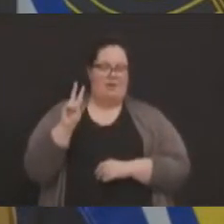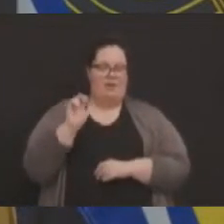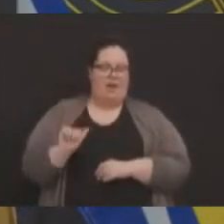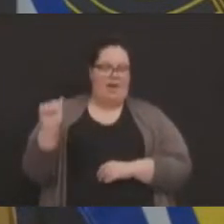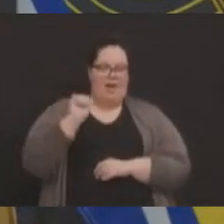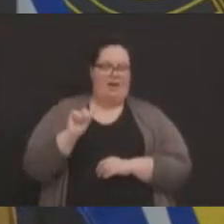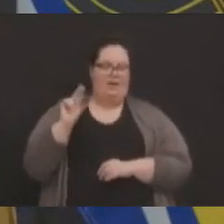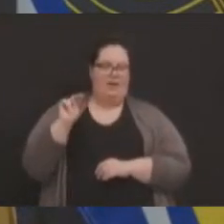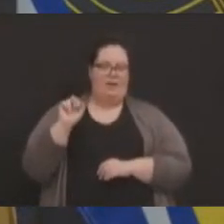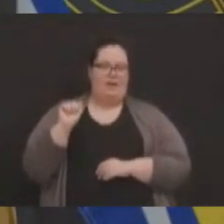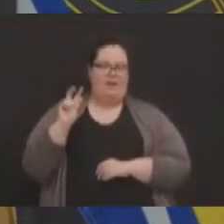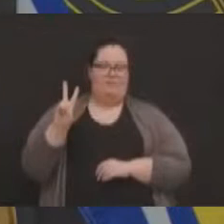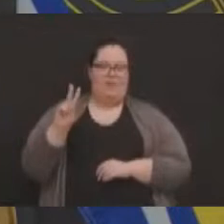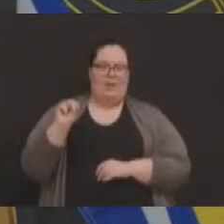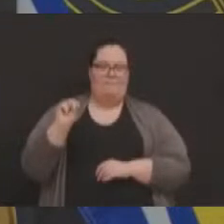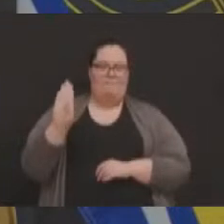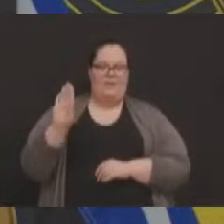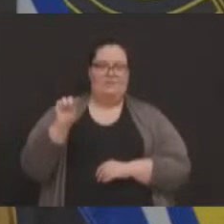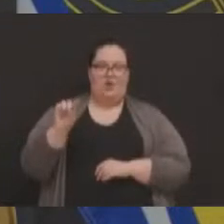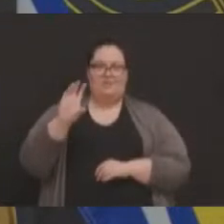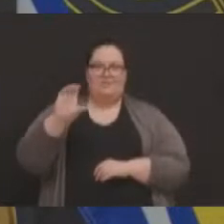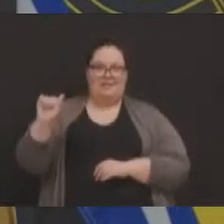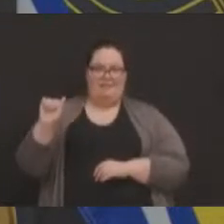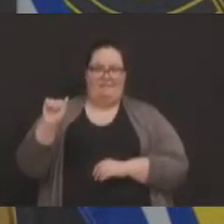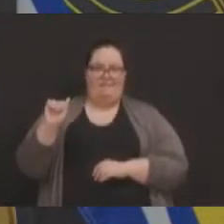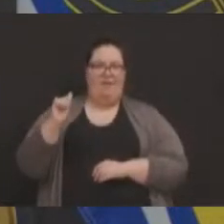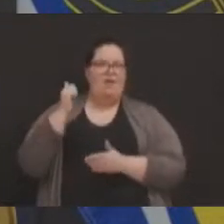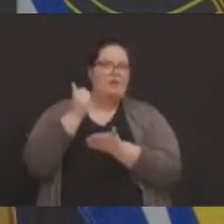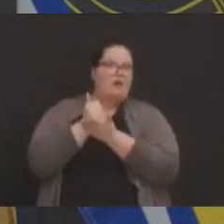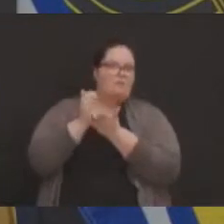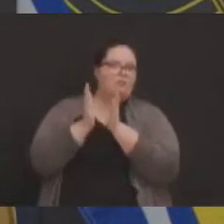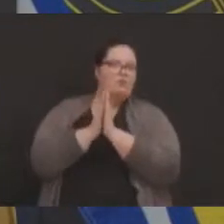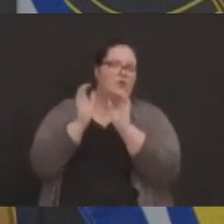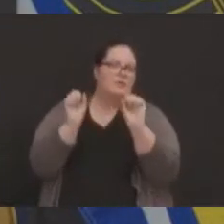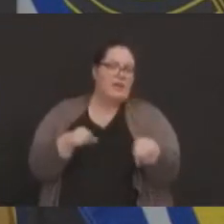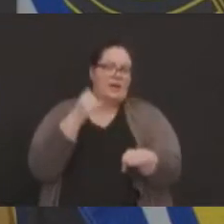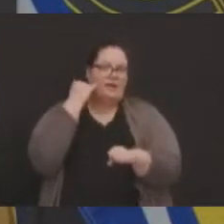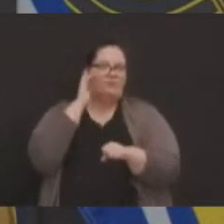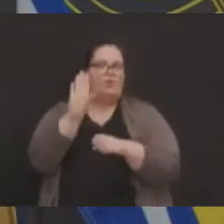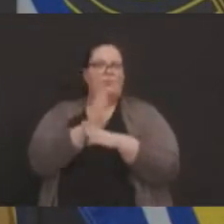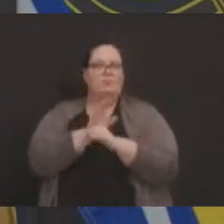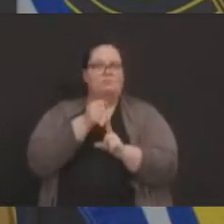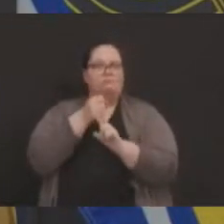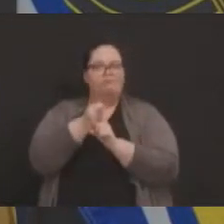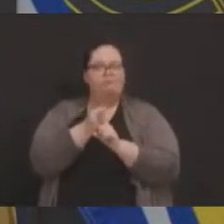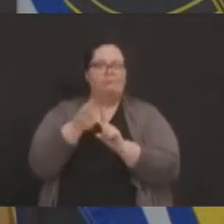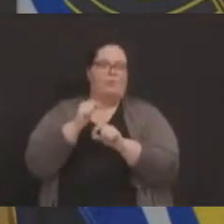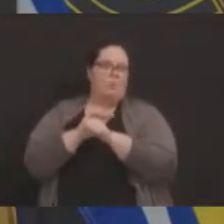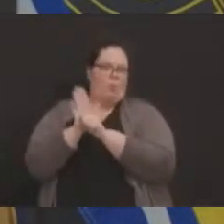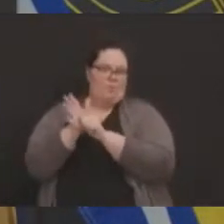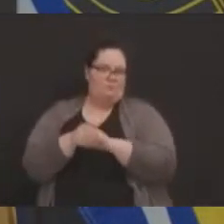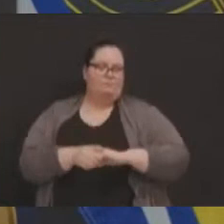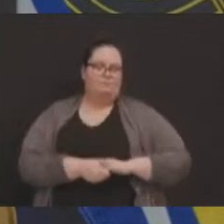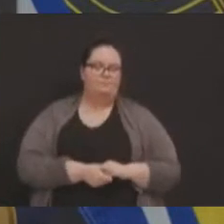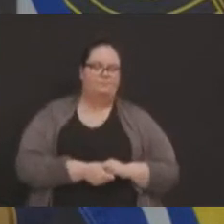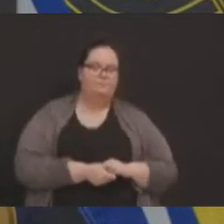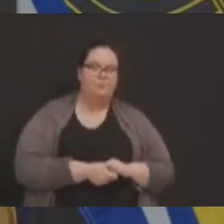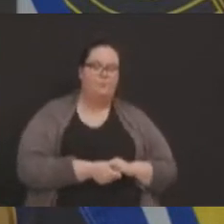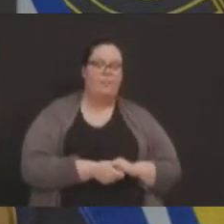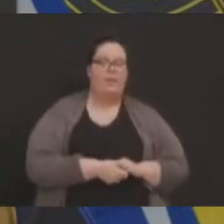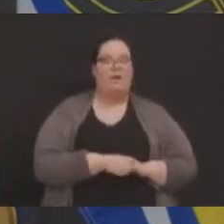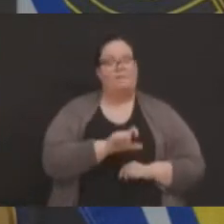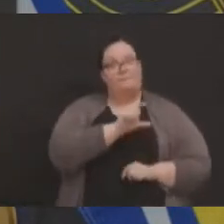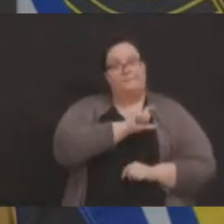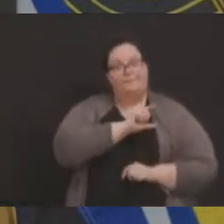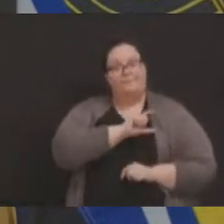Enforcement officers have observed that the majority of business and patrons are actively cooperating with current direction. However,